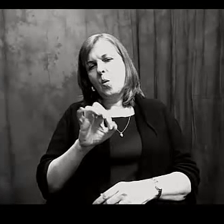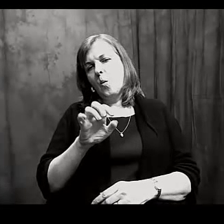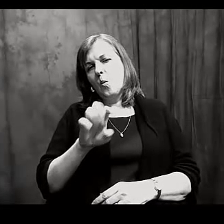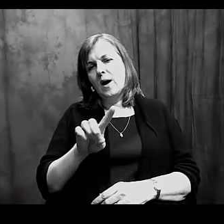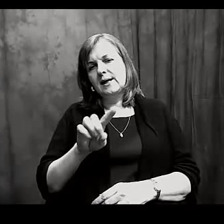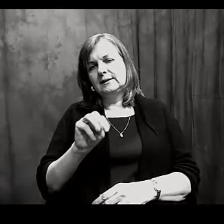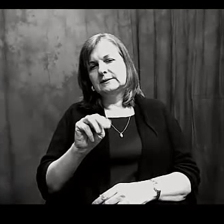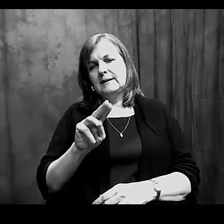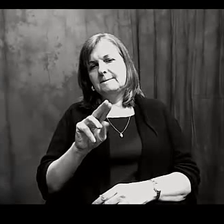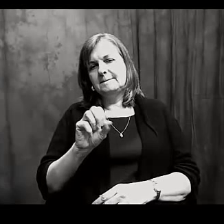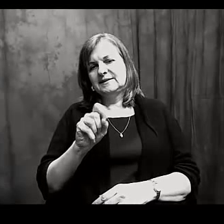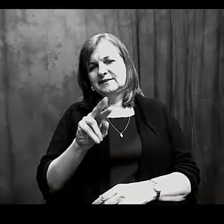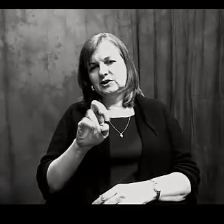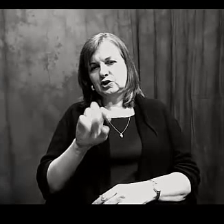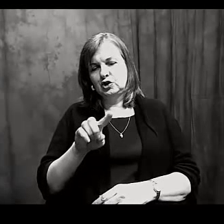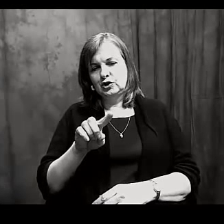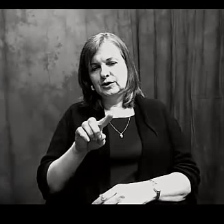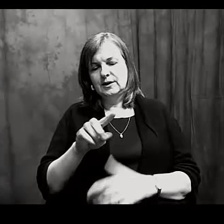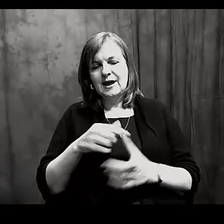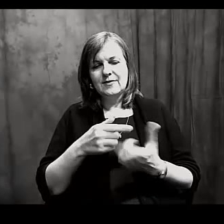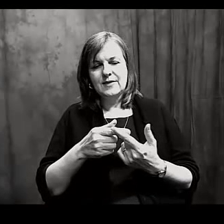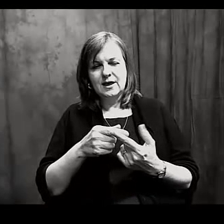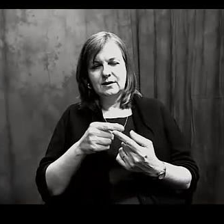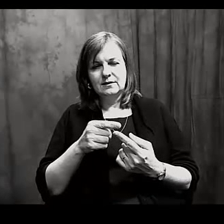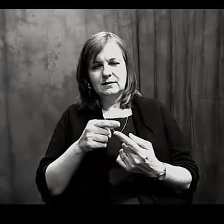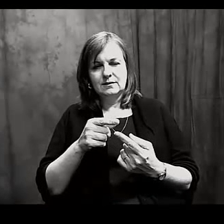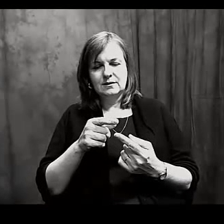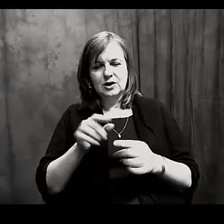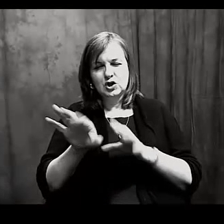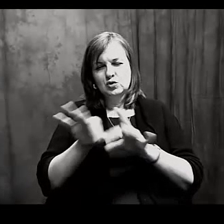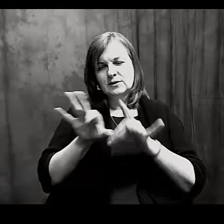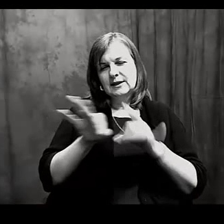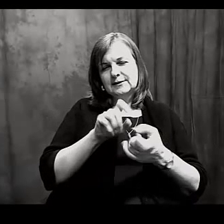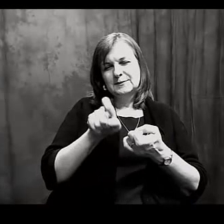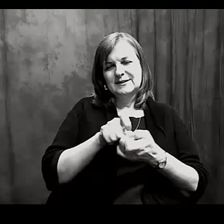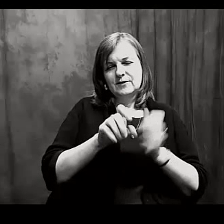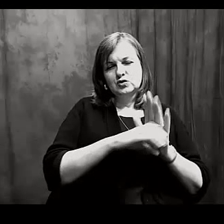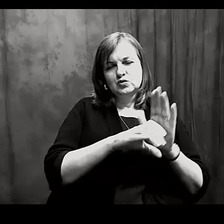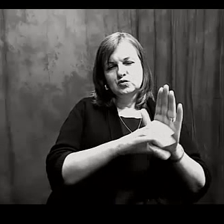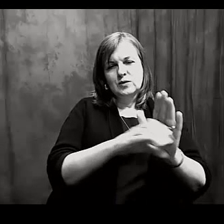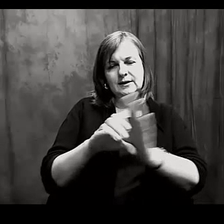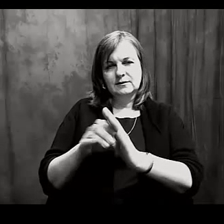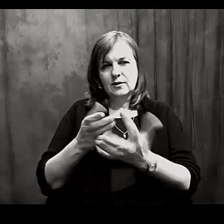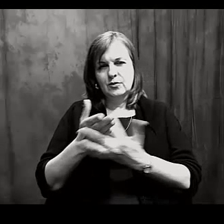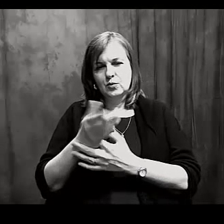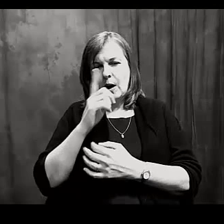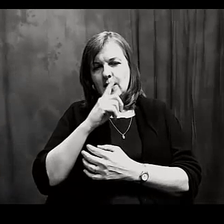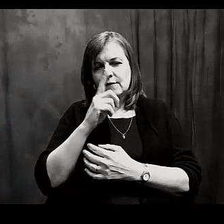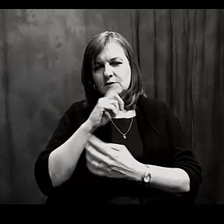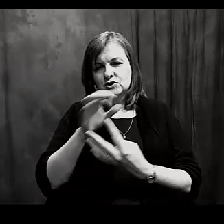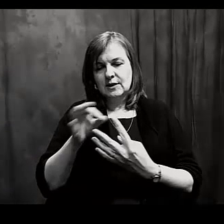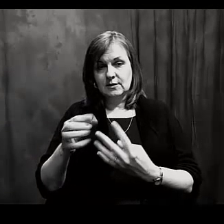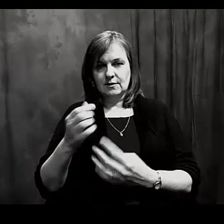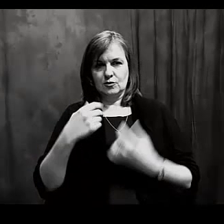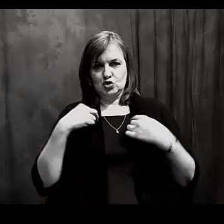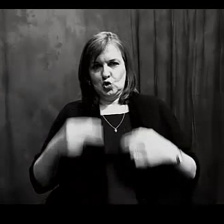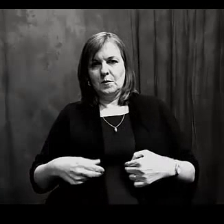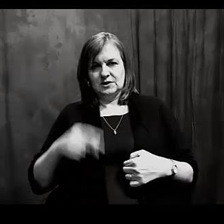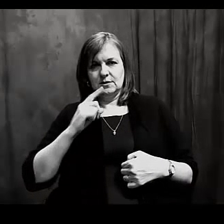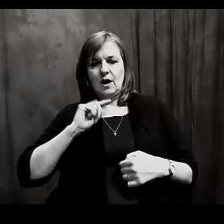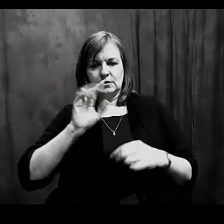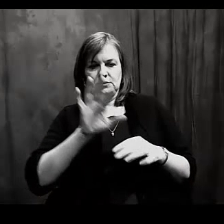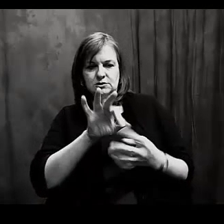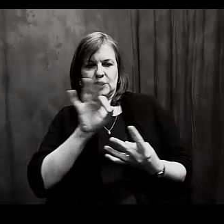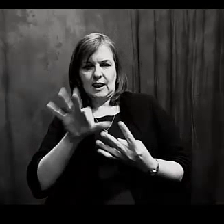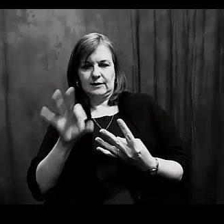wild mustard, and you're selecting particular traits through artificial selection. So you are